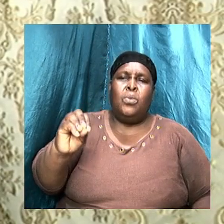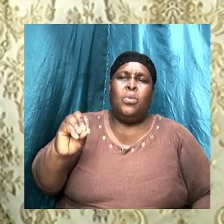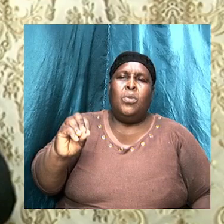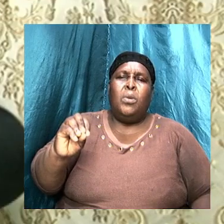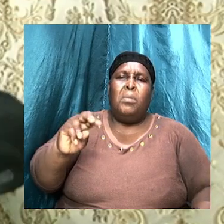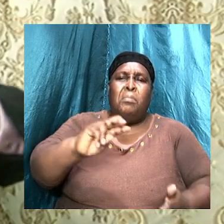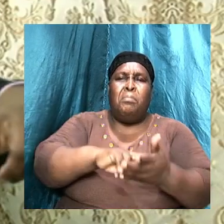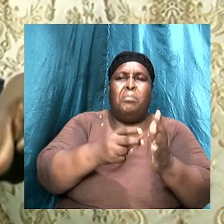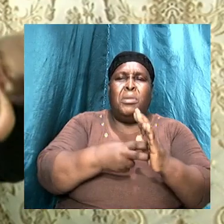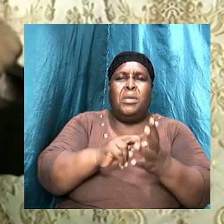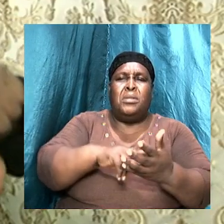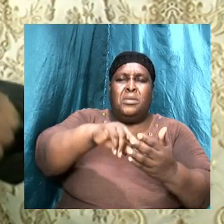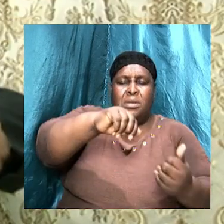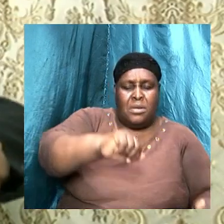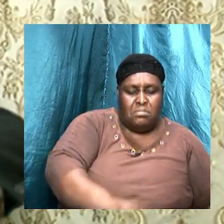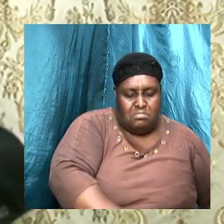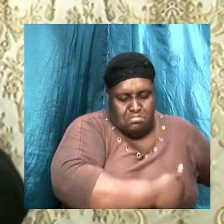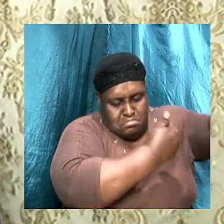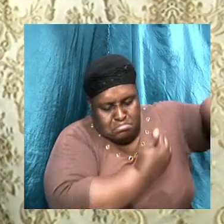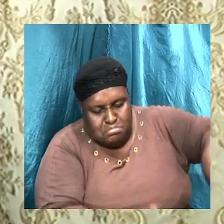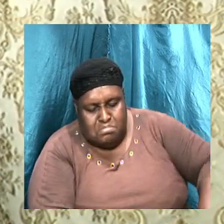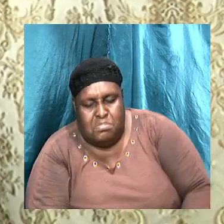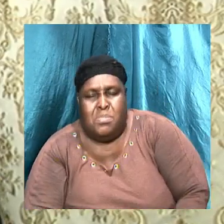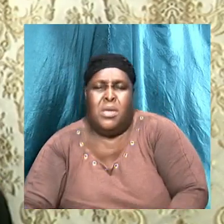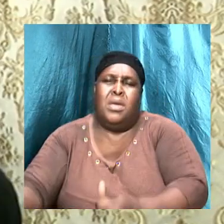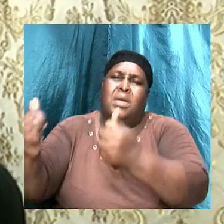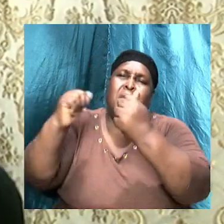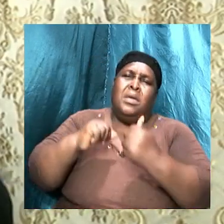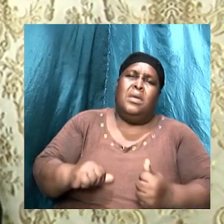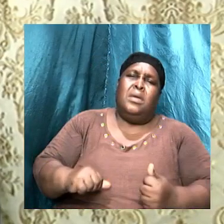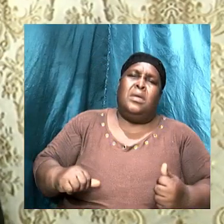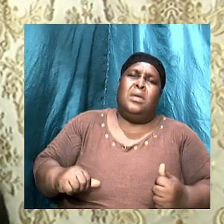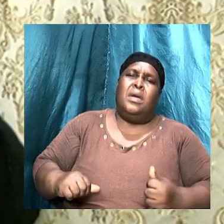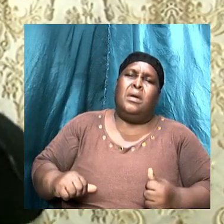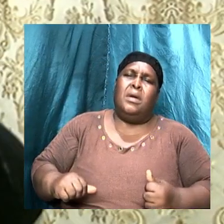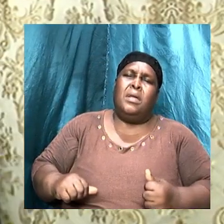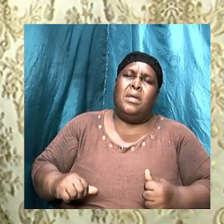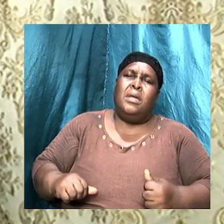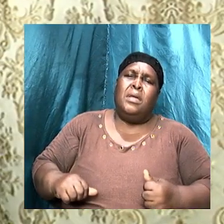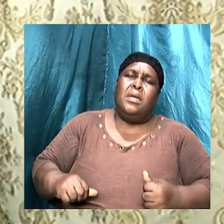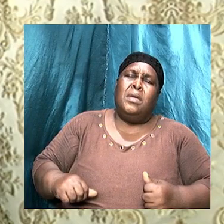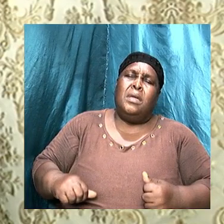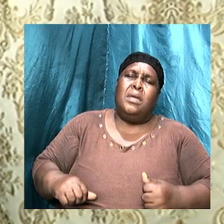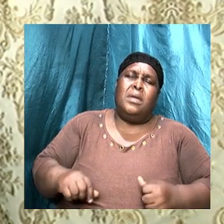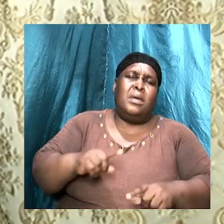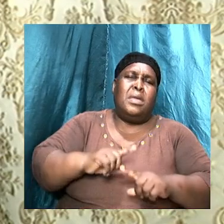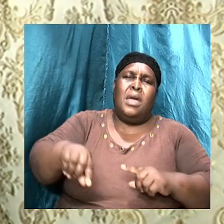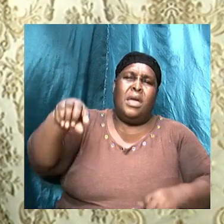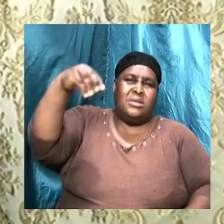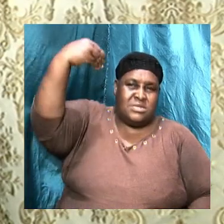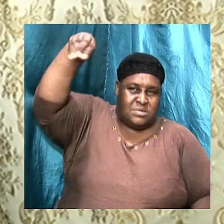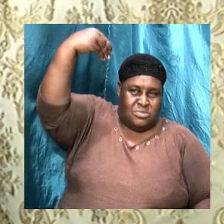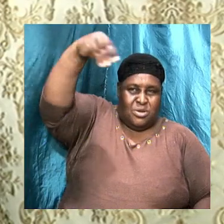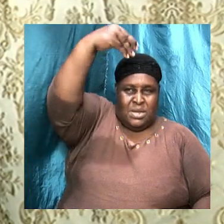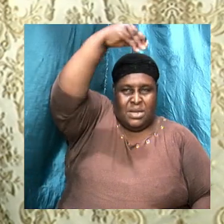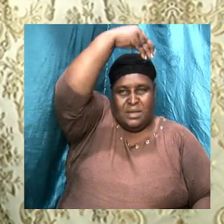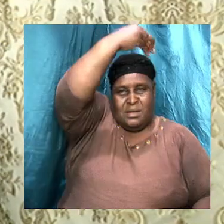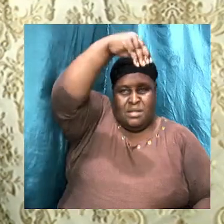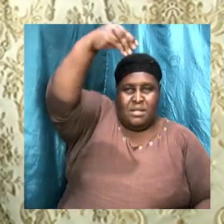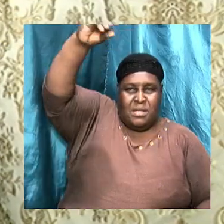So for somebody to sprinkle is an oxymoron, you can't sprinkle and talk about baptism.